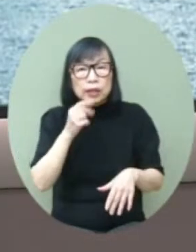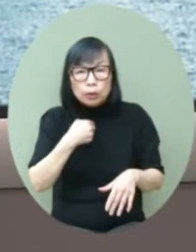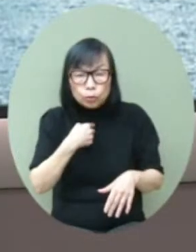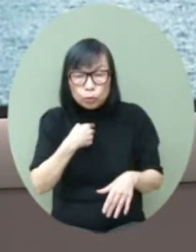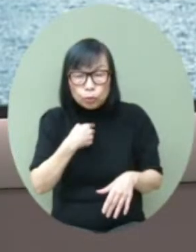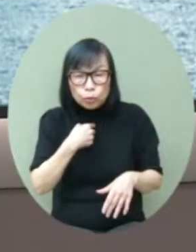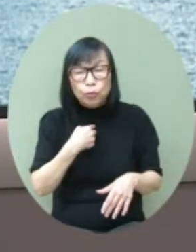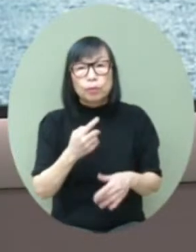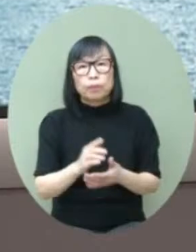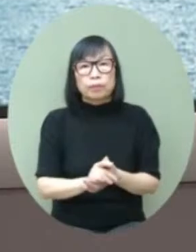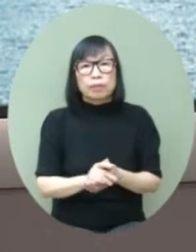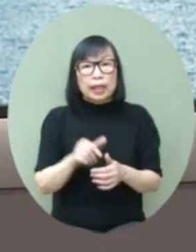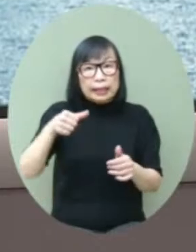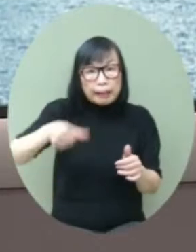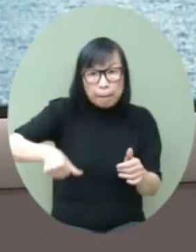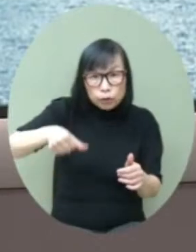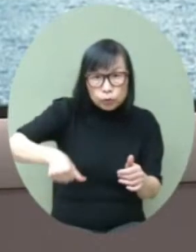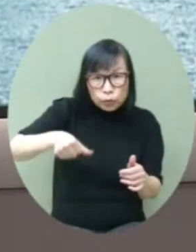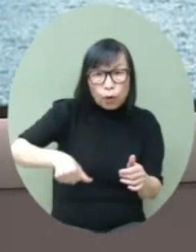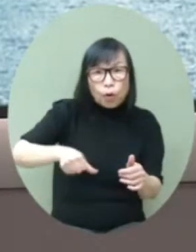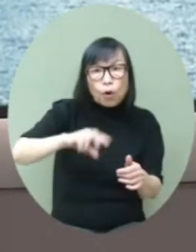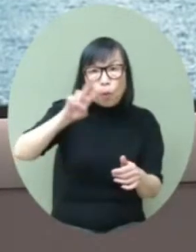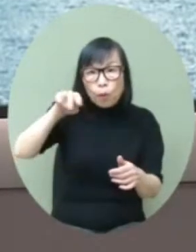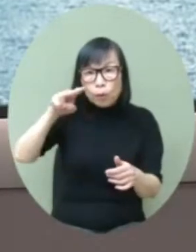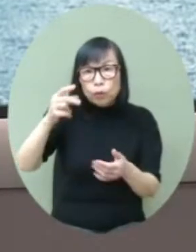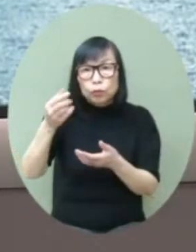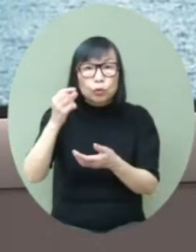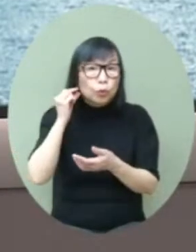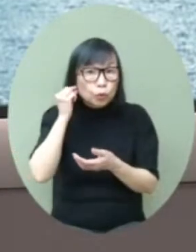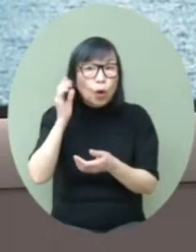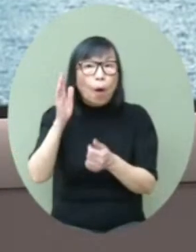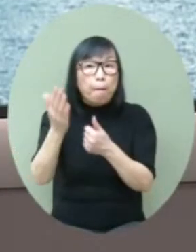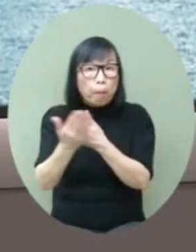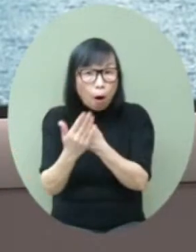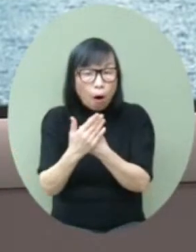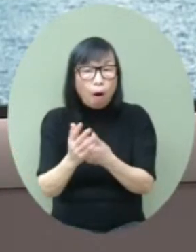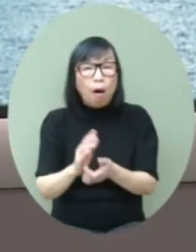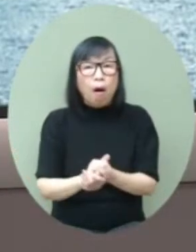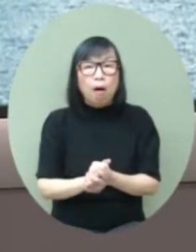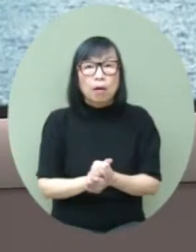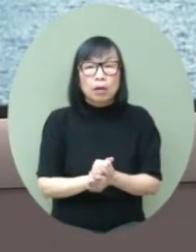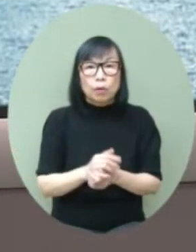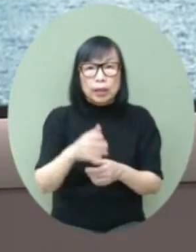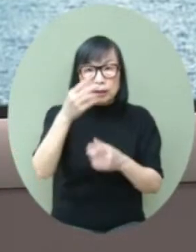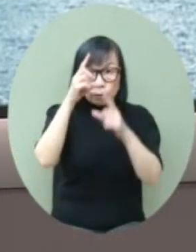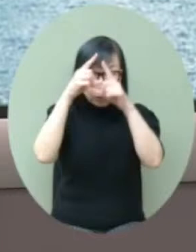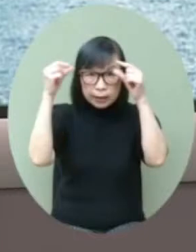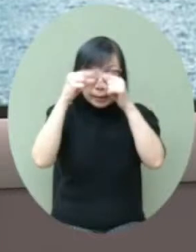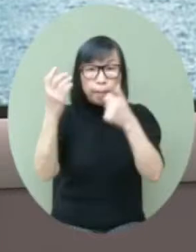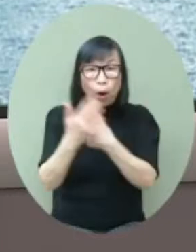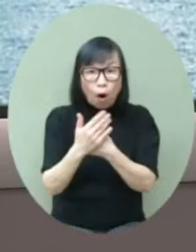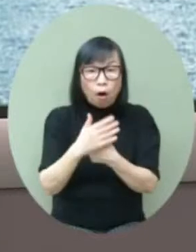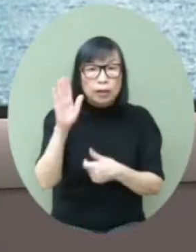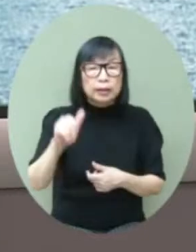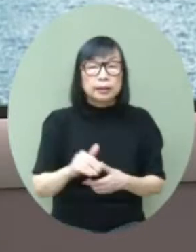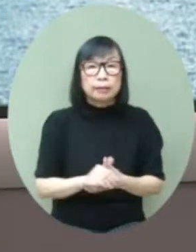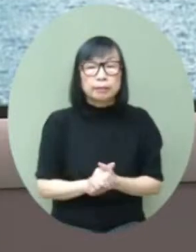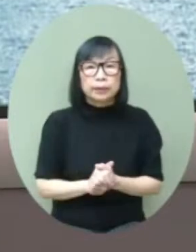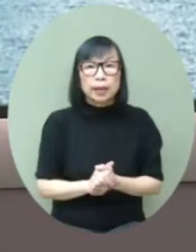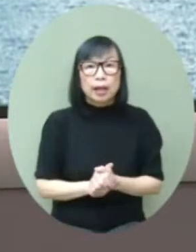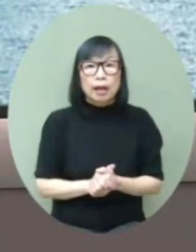her to press the bell if there is such a need for help. Now, that